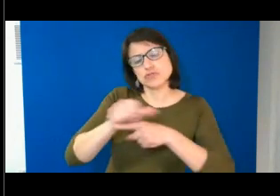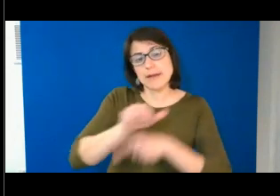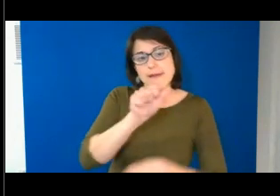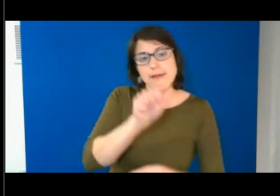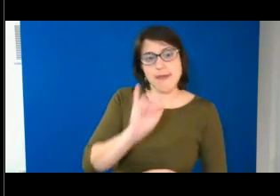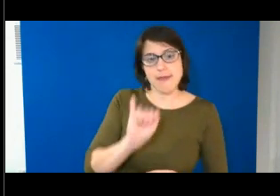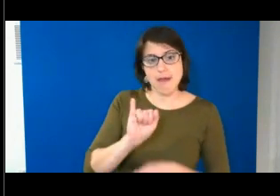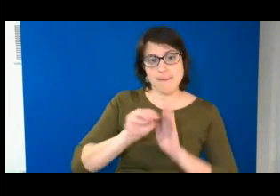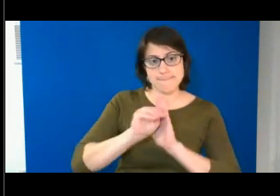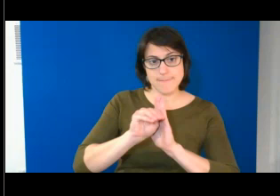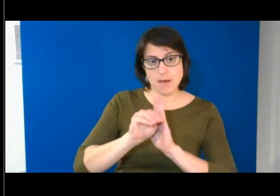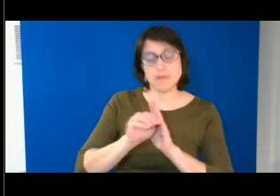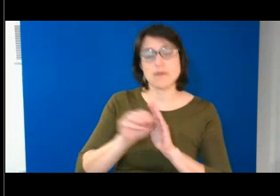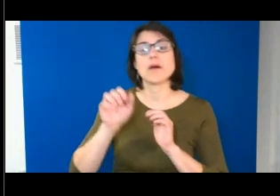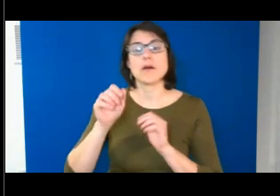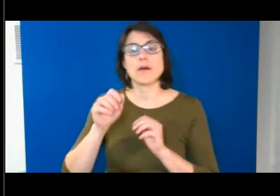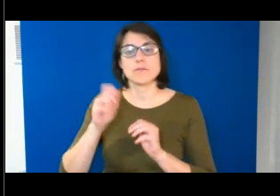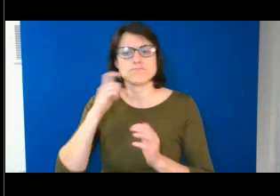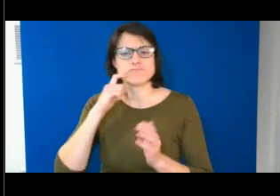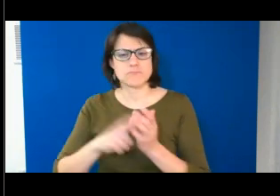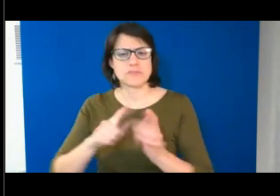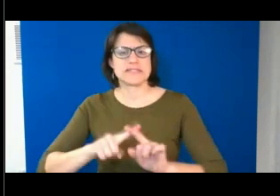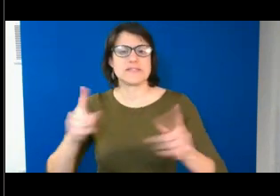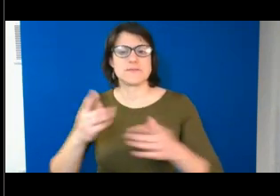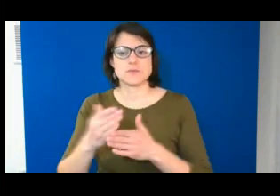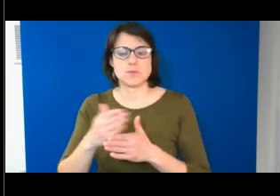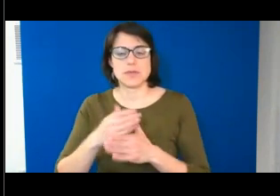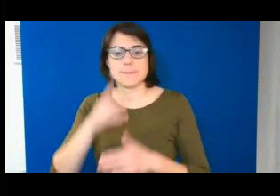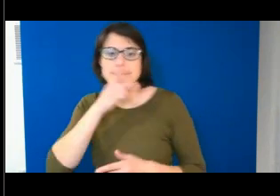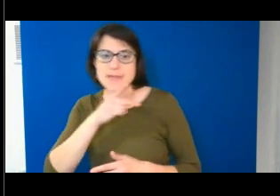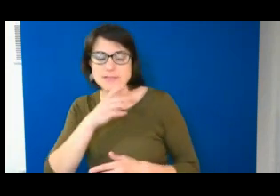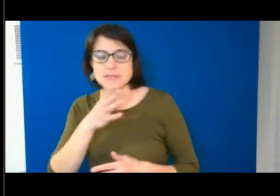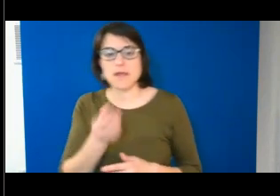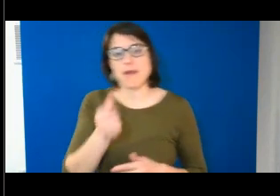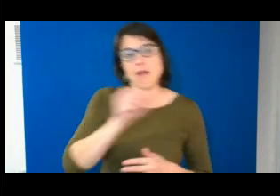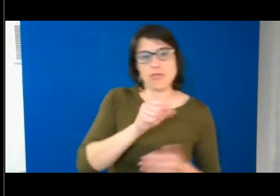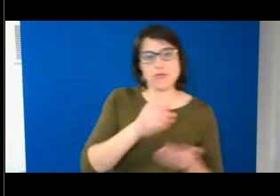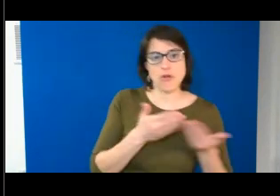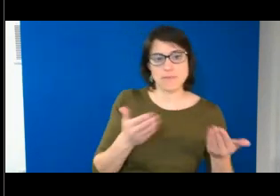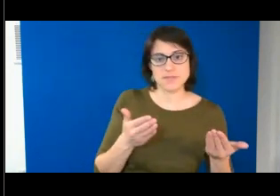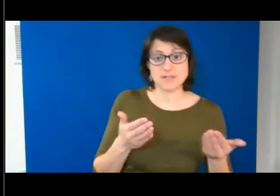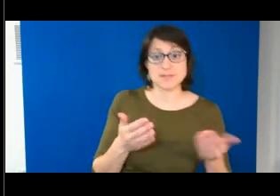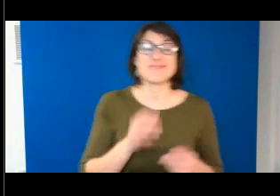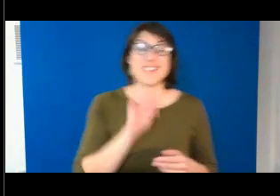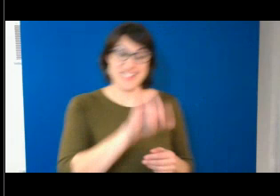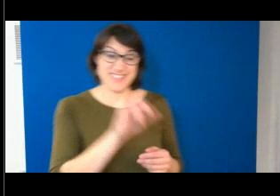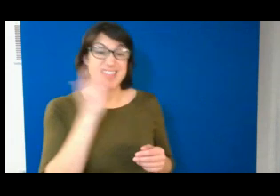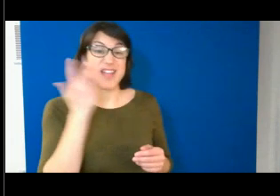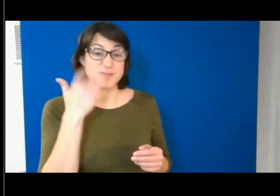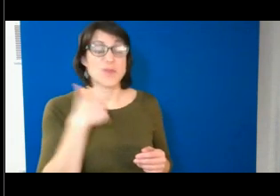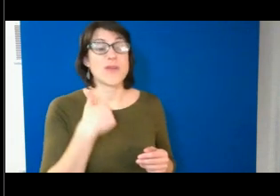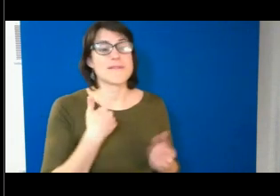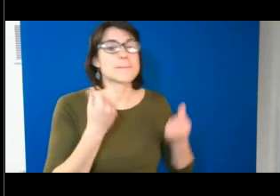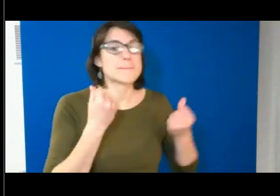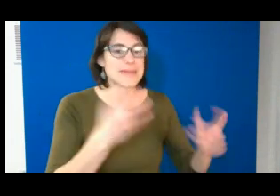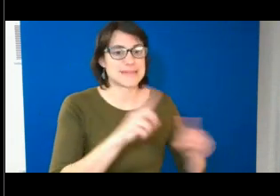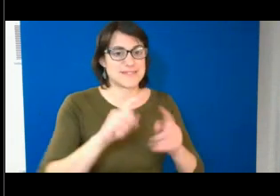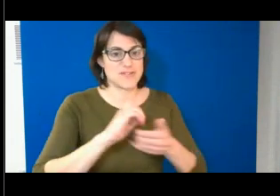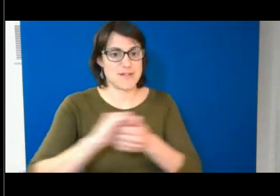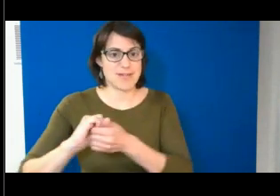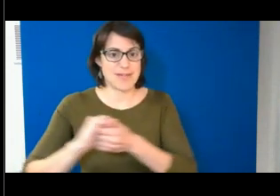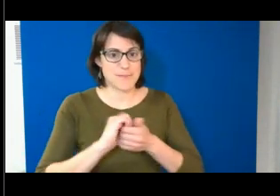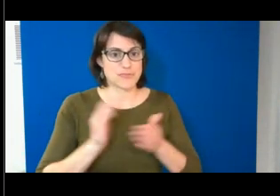between plastic and other objects? So that's why we have so many collaborators, because they're going to collect in the waste from